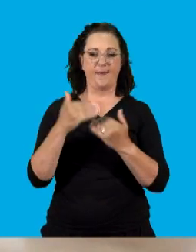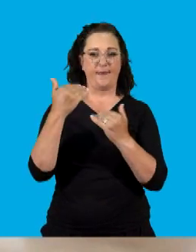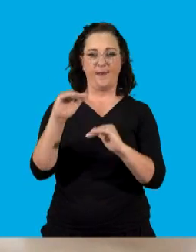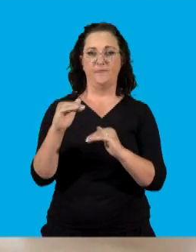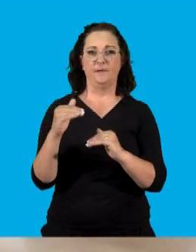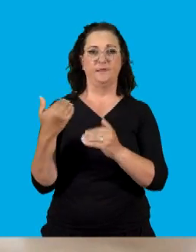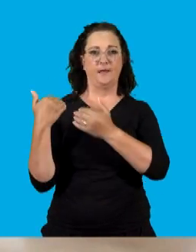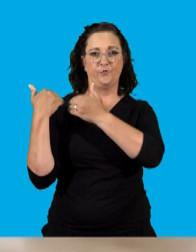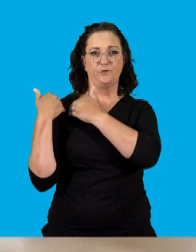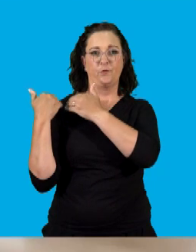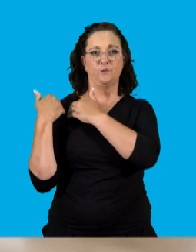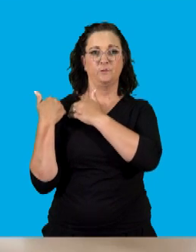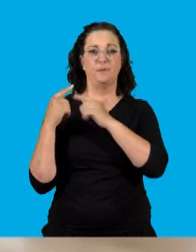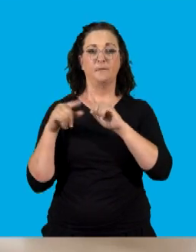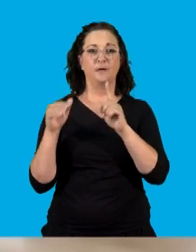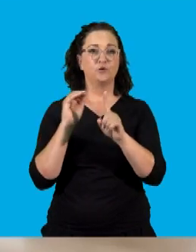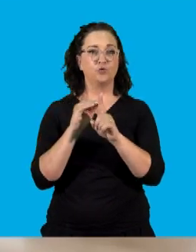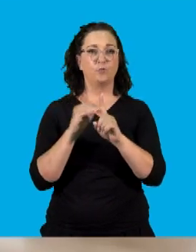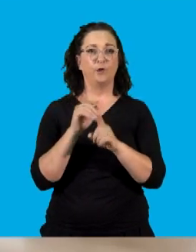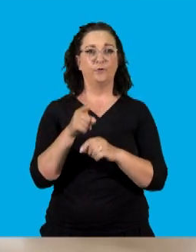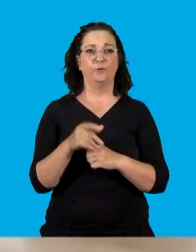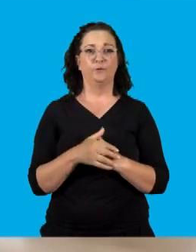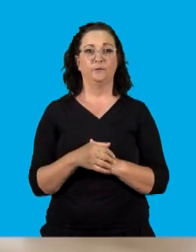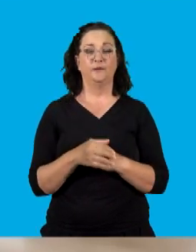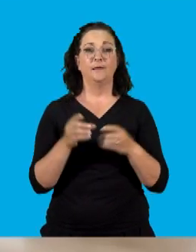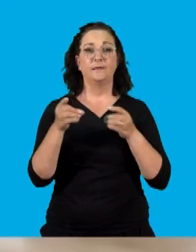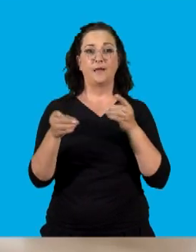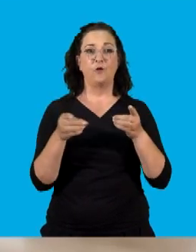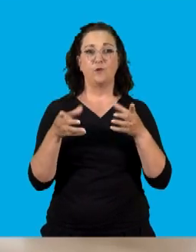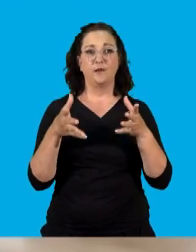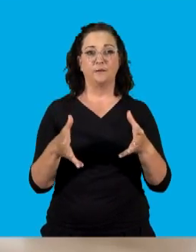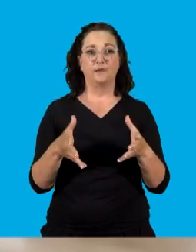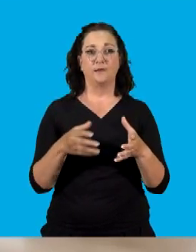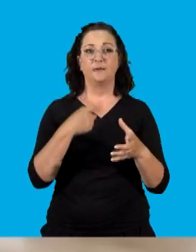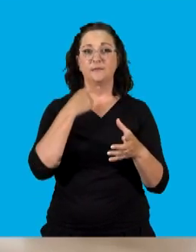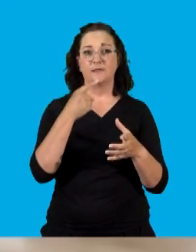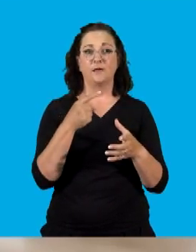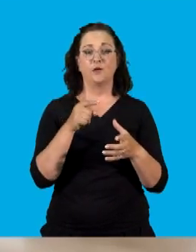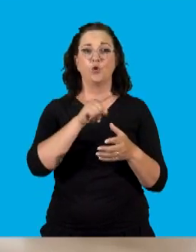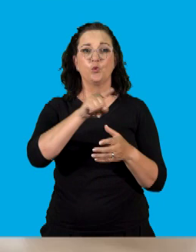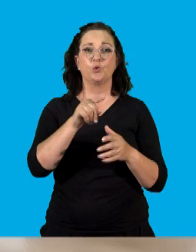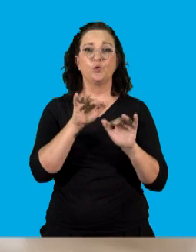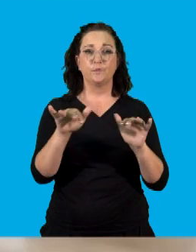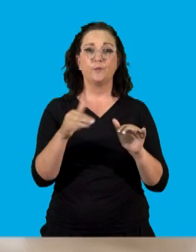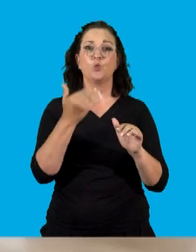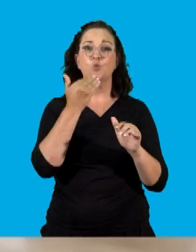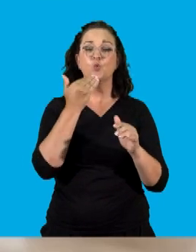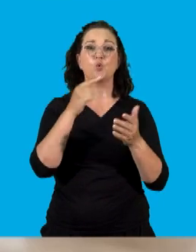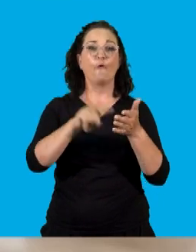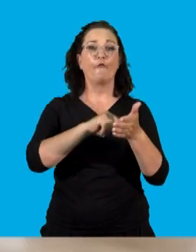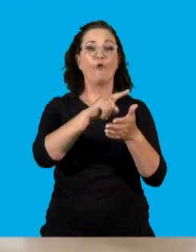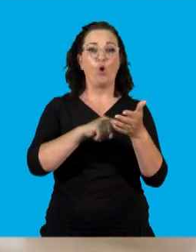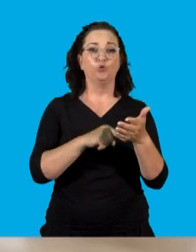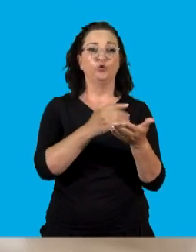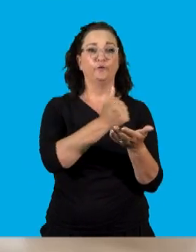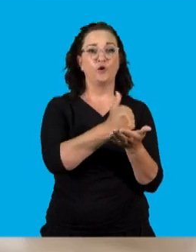unlimited liability. And let me remind you, learners, when we talk of directors, we are referring to those people that have been voted for